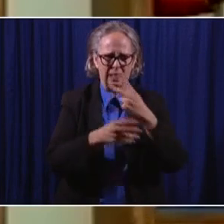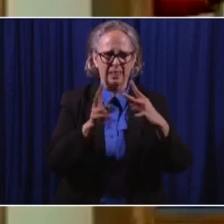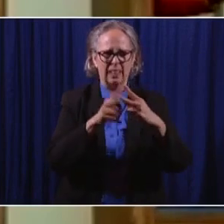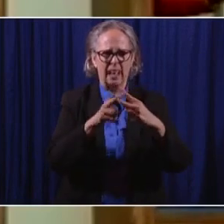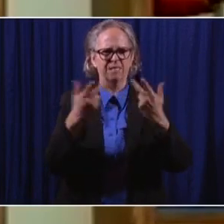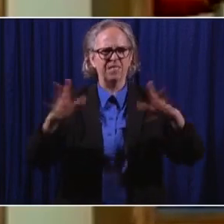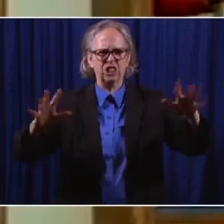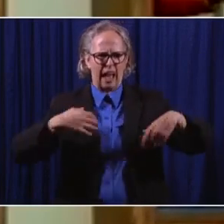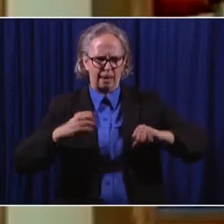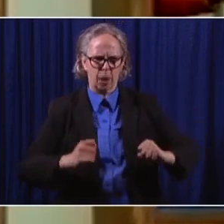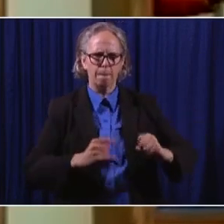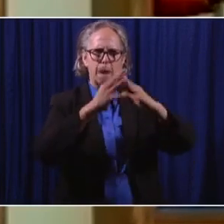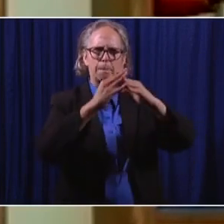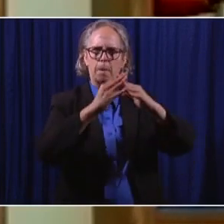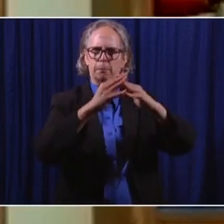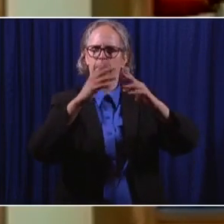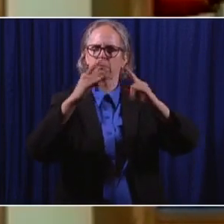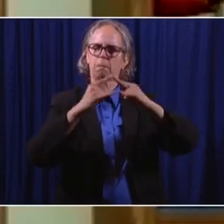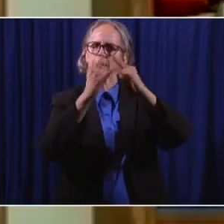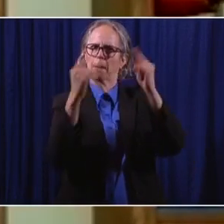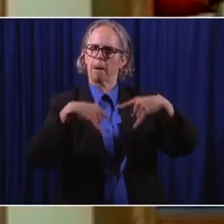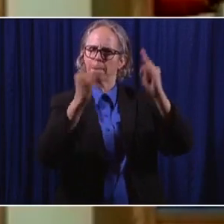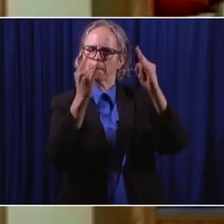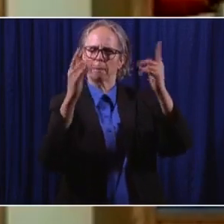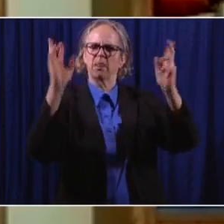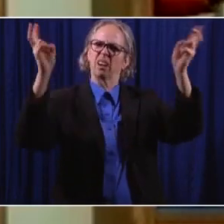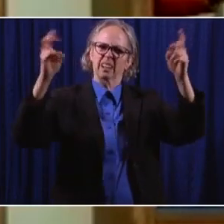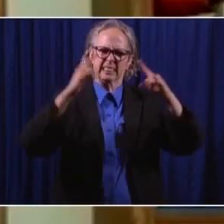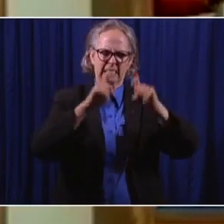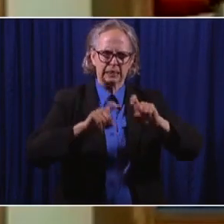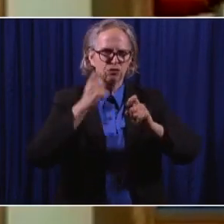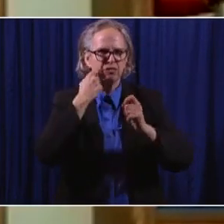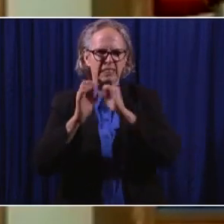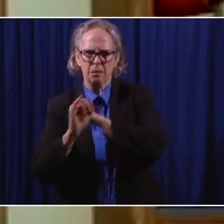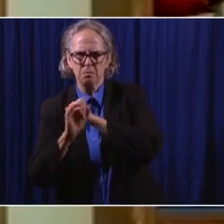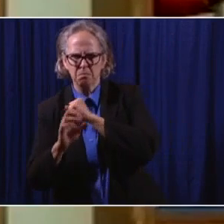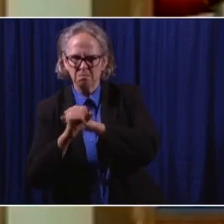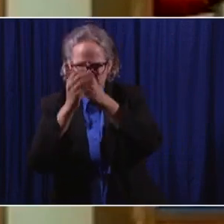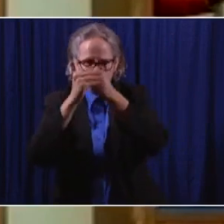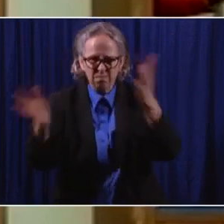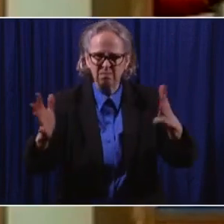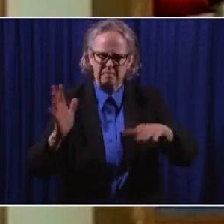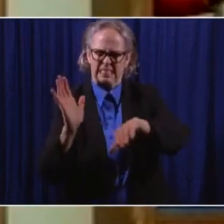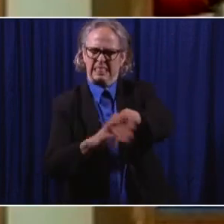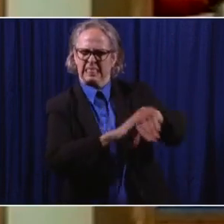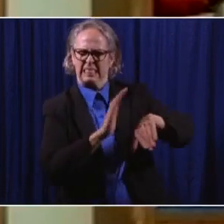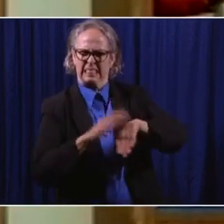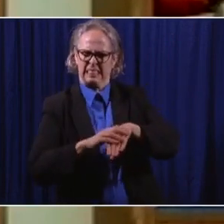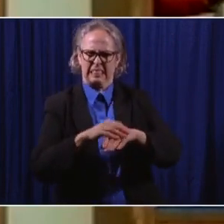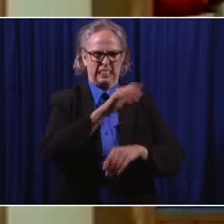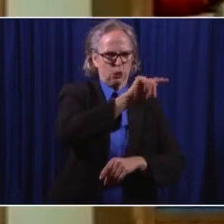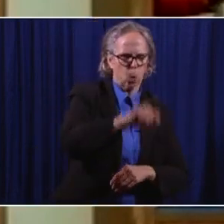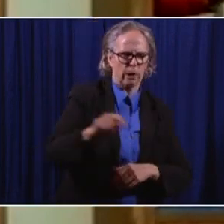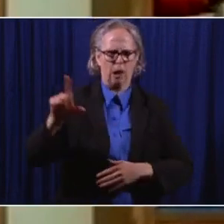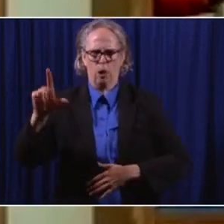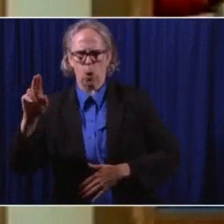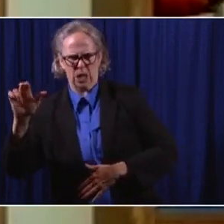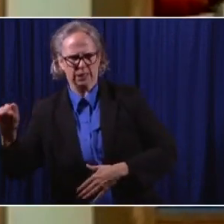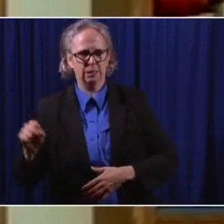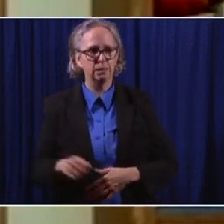notified the community through a press release about the increases in their wastewater data. We've most recently worked with the Richland County